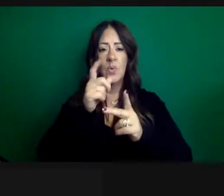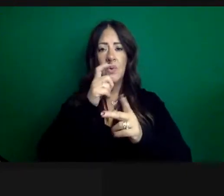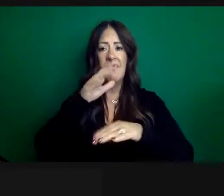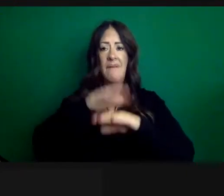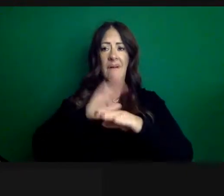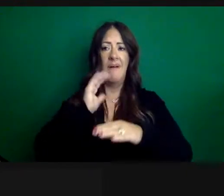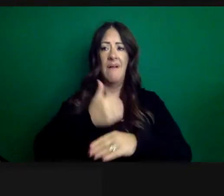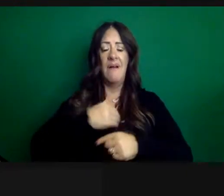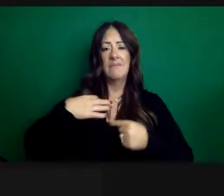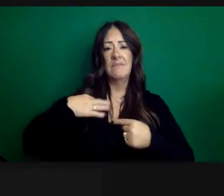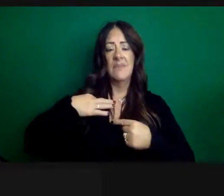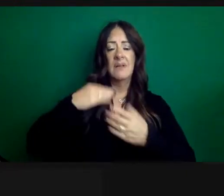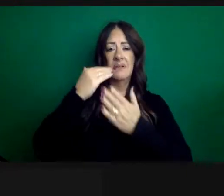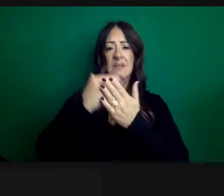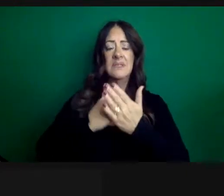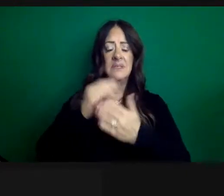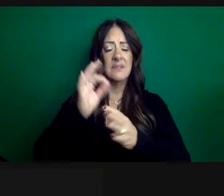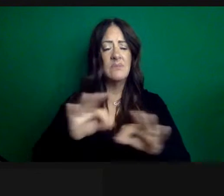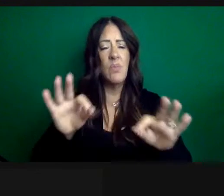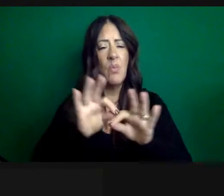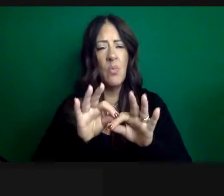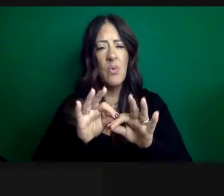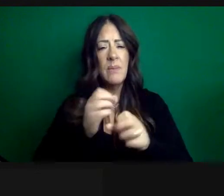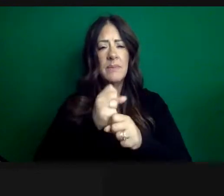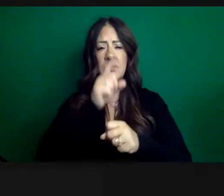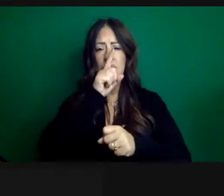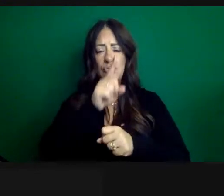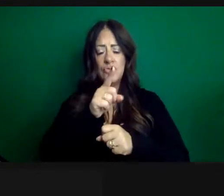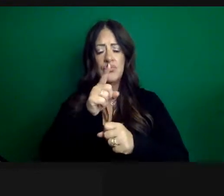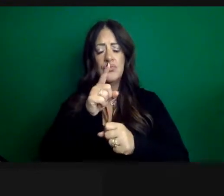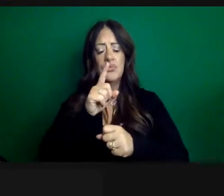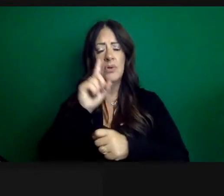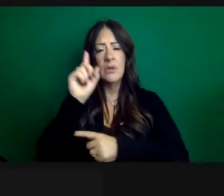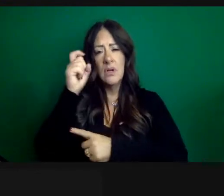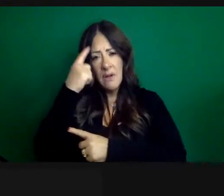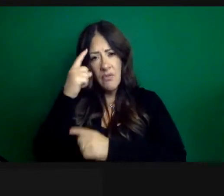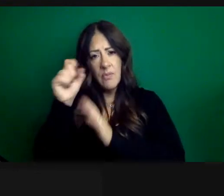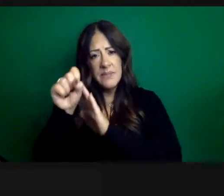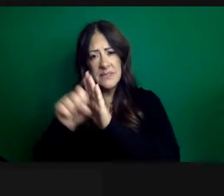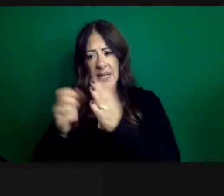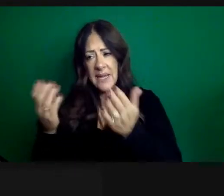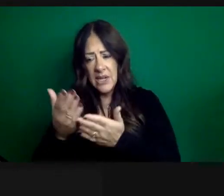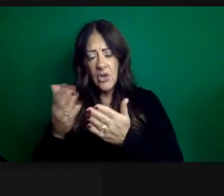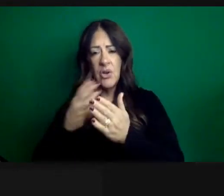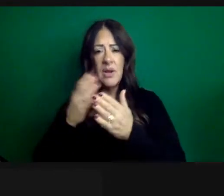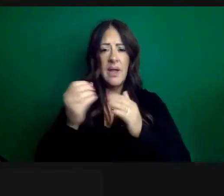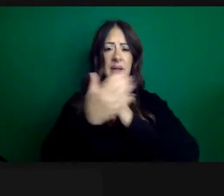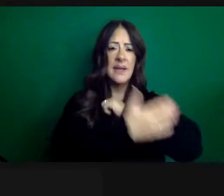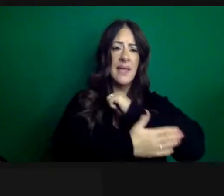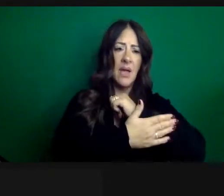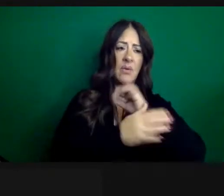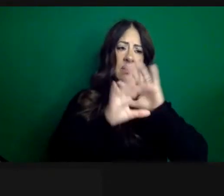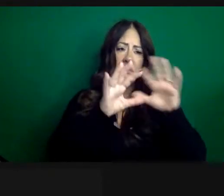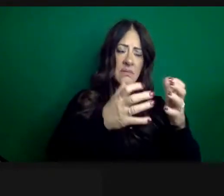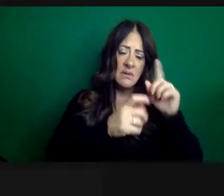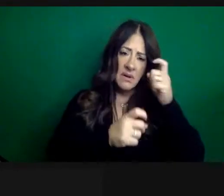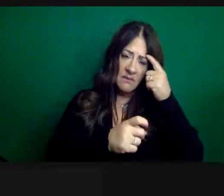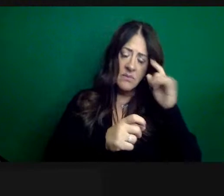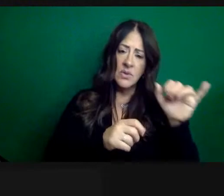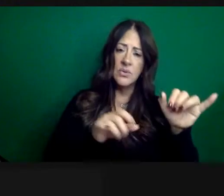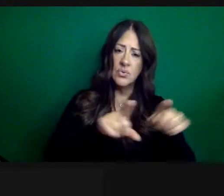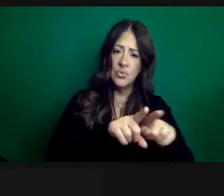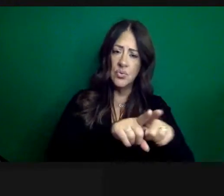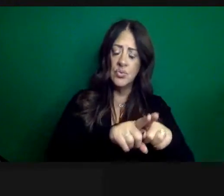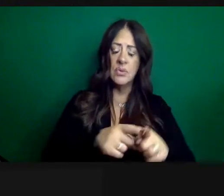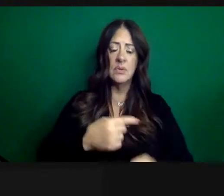working hard on that, and not just working within state government or county government, but broadly with a number of stakeholders. I myself